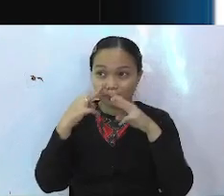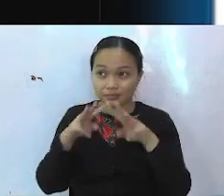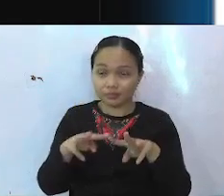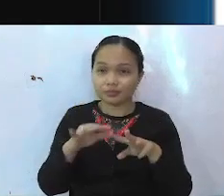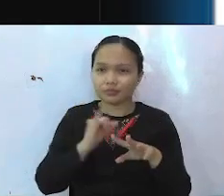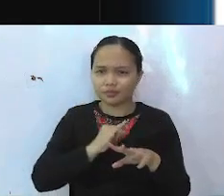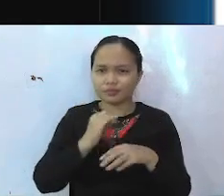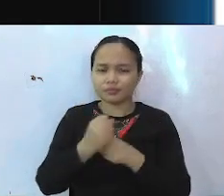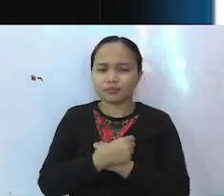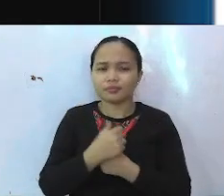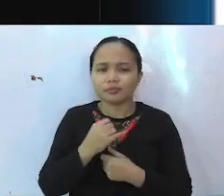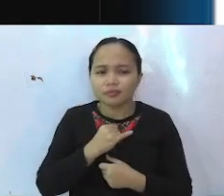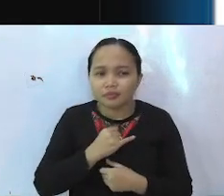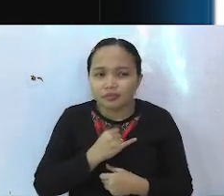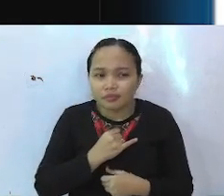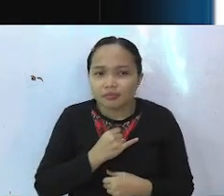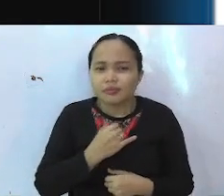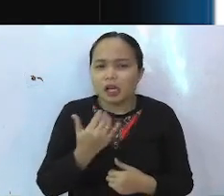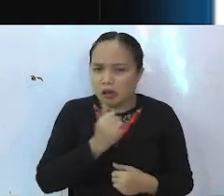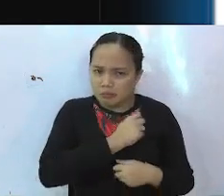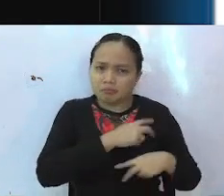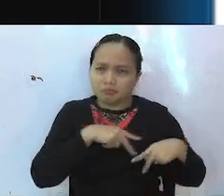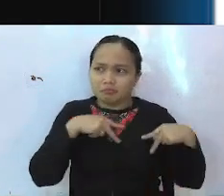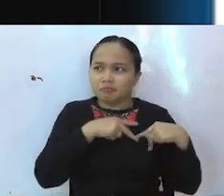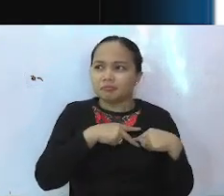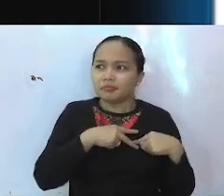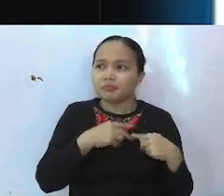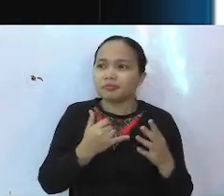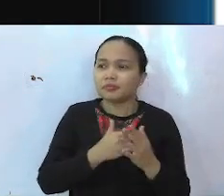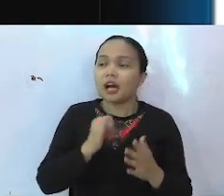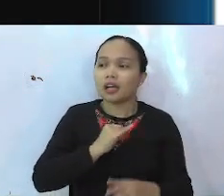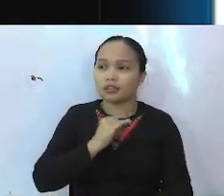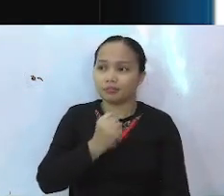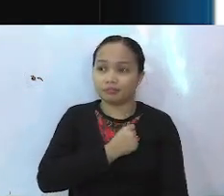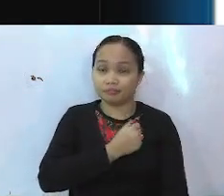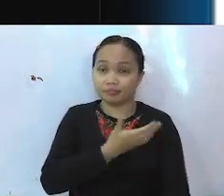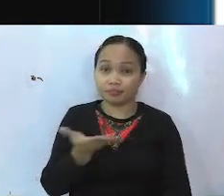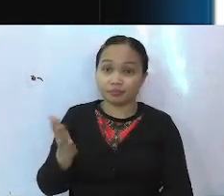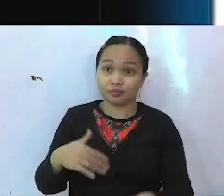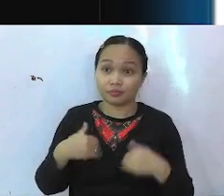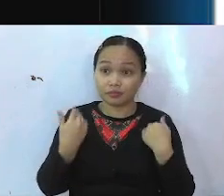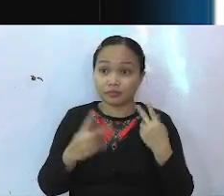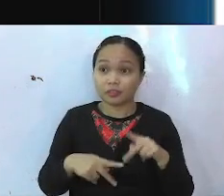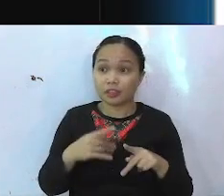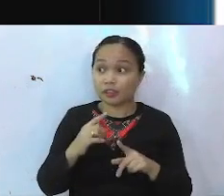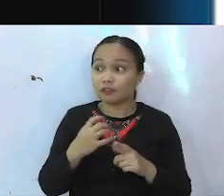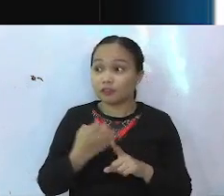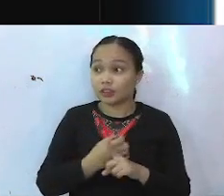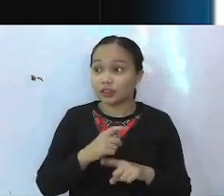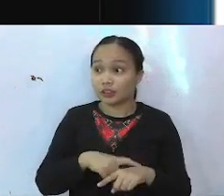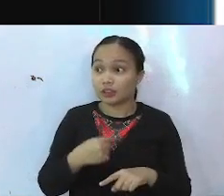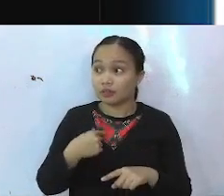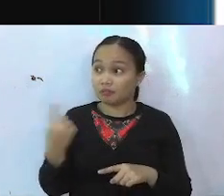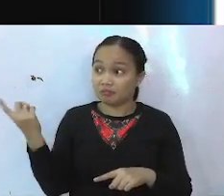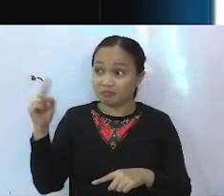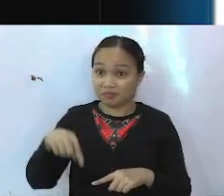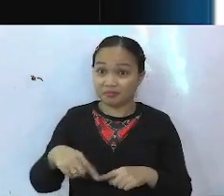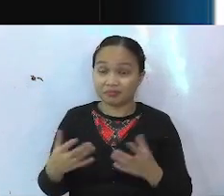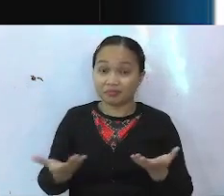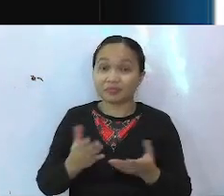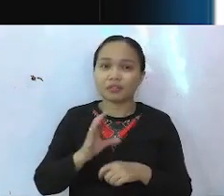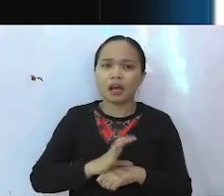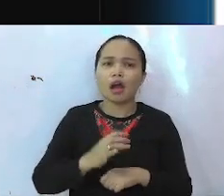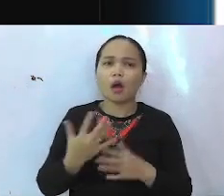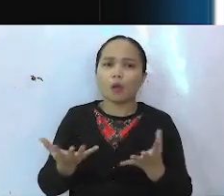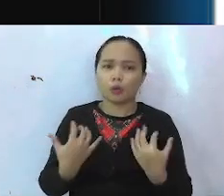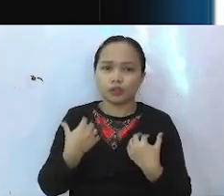love you, I'm not being cliche about it. I mean it. I love you, young people. Anytime I go to a church, I want to see the young people. Amen. I